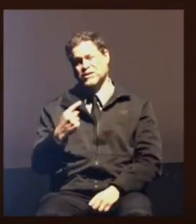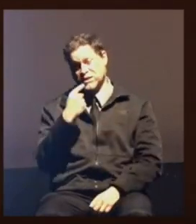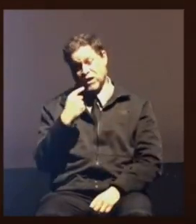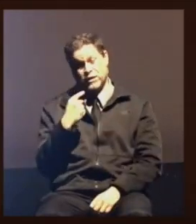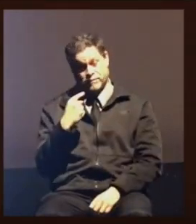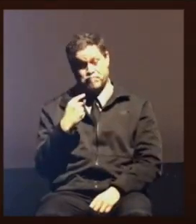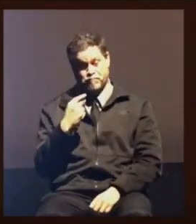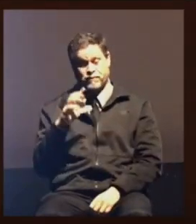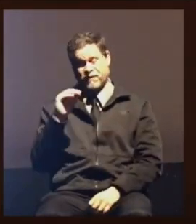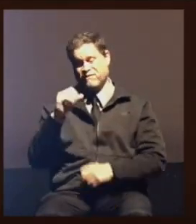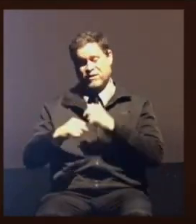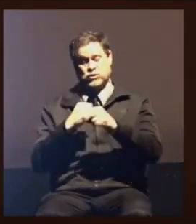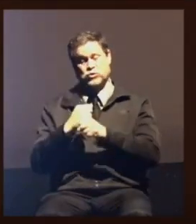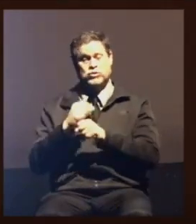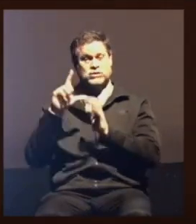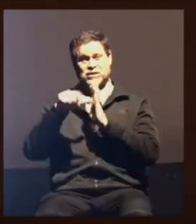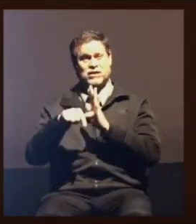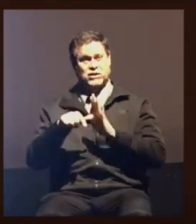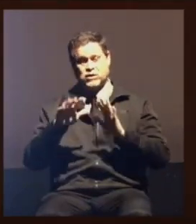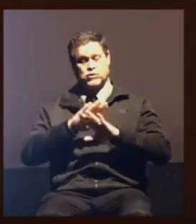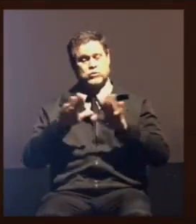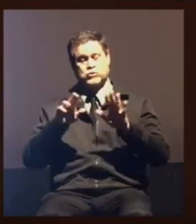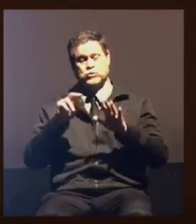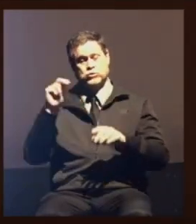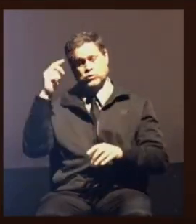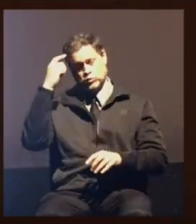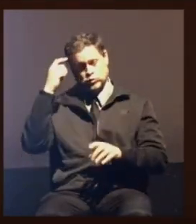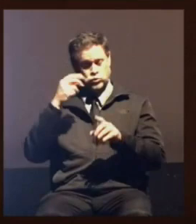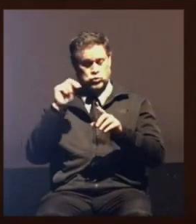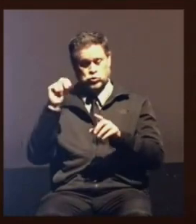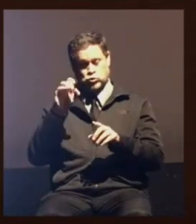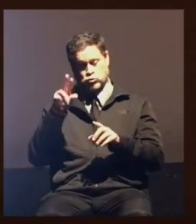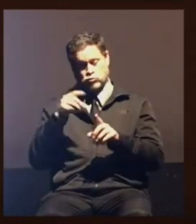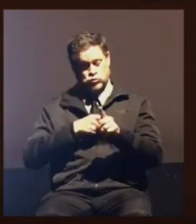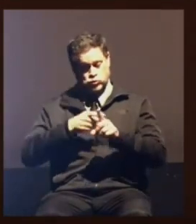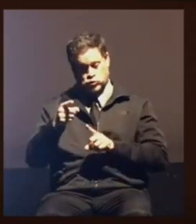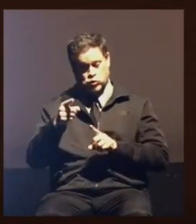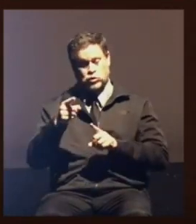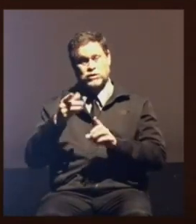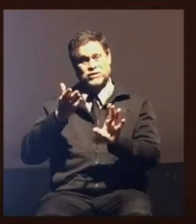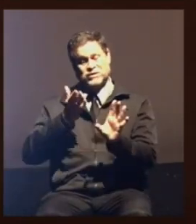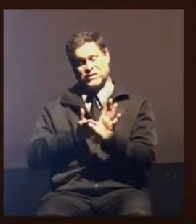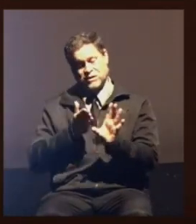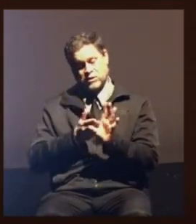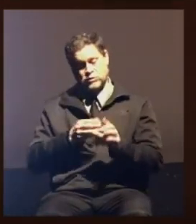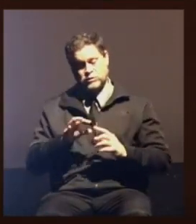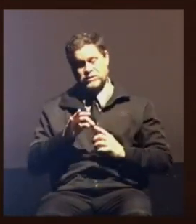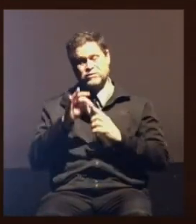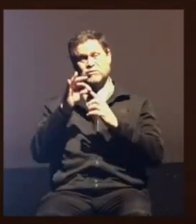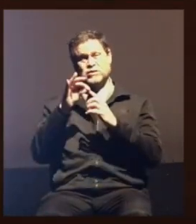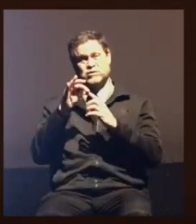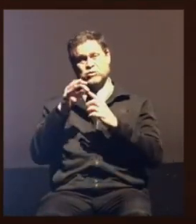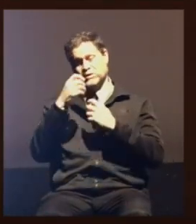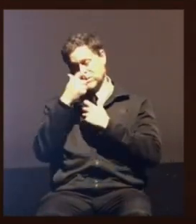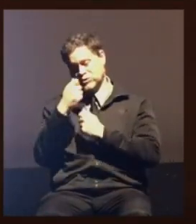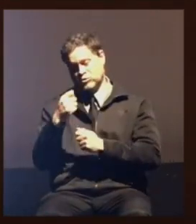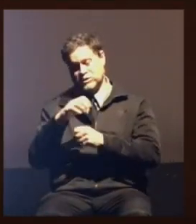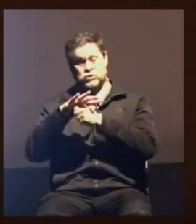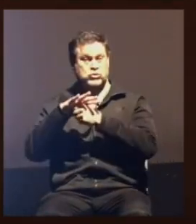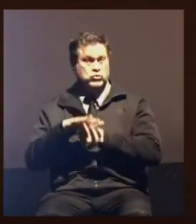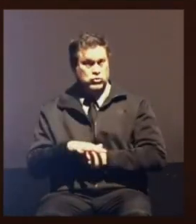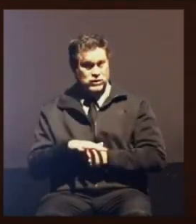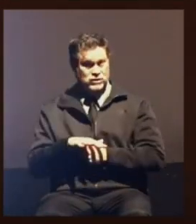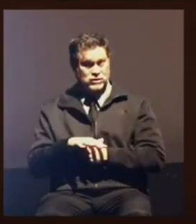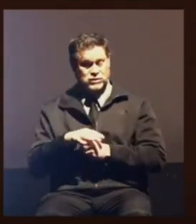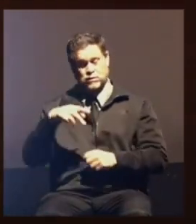50 years later, now I'm no longer doing neurosurgery. I'm a neuropsychiatrist with a special interest in stress,